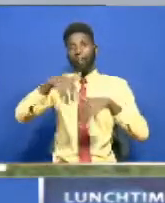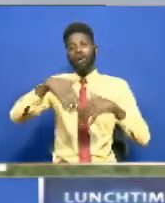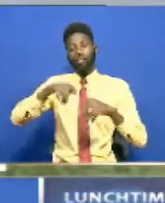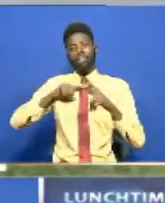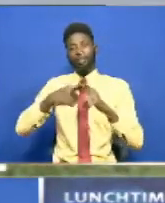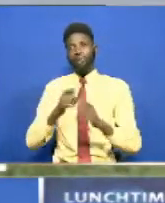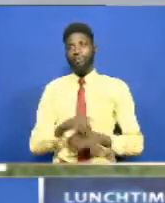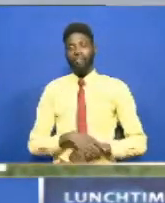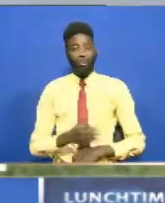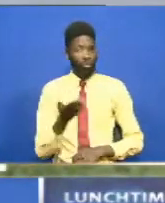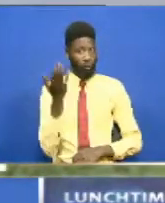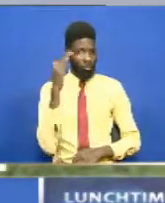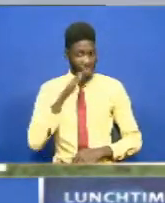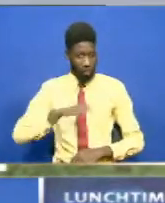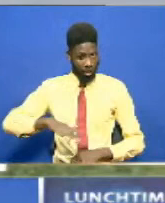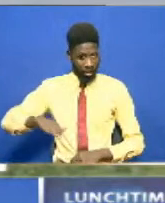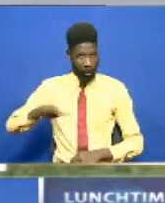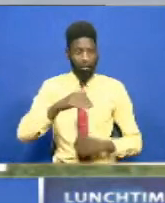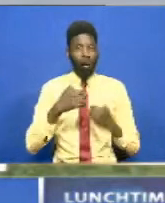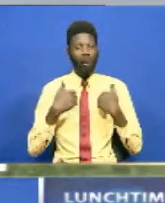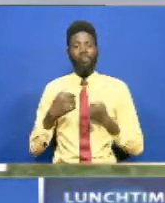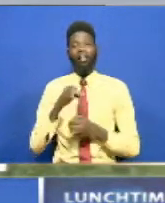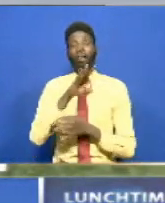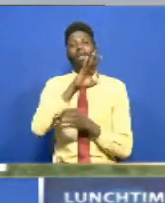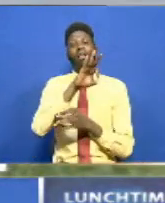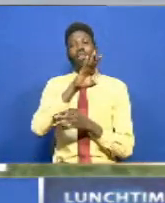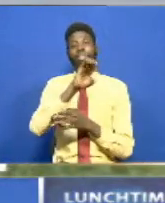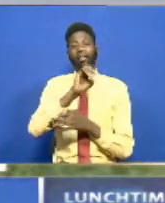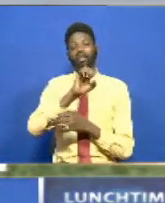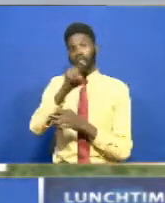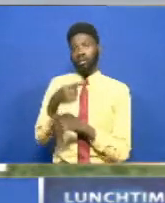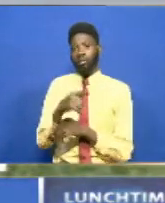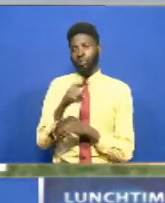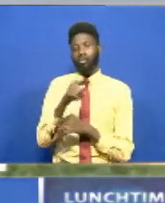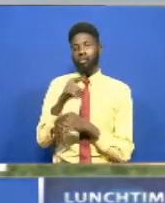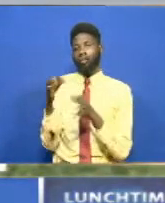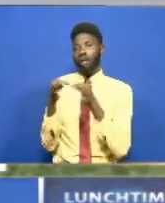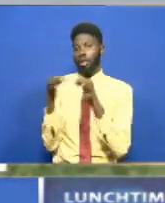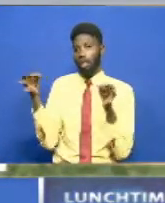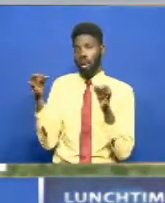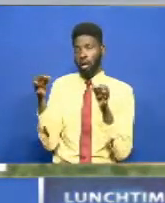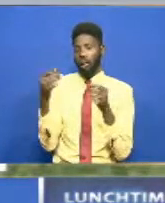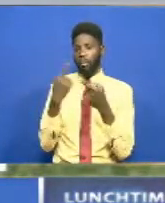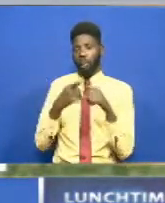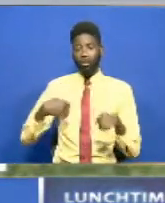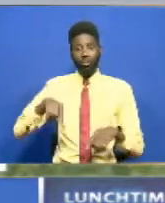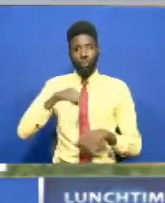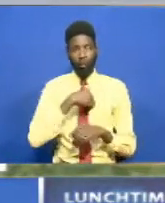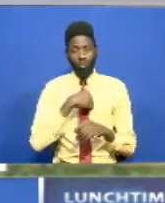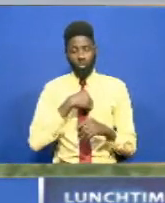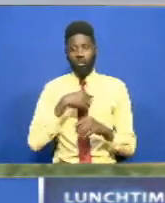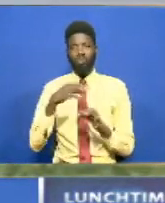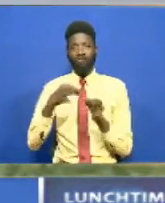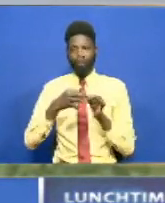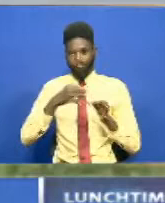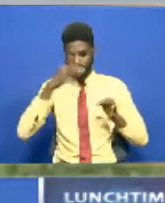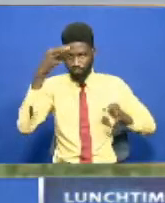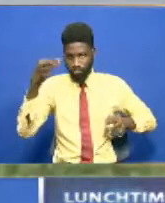within a gazetted area of 30,000 acres, but we have so far expanded by about